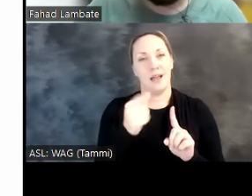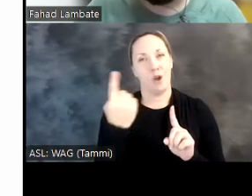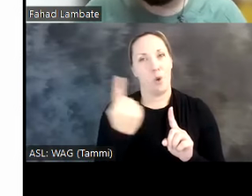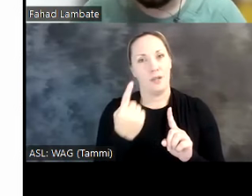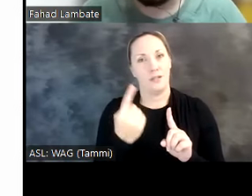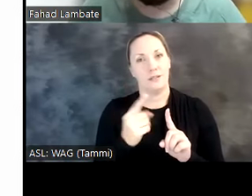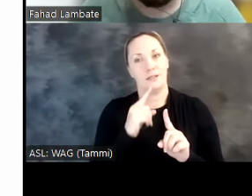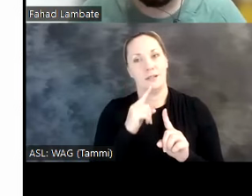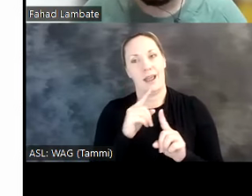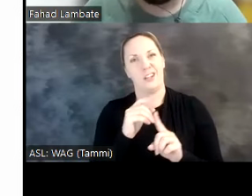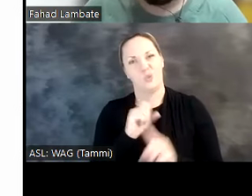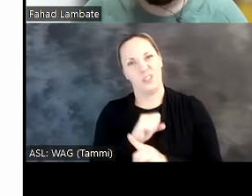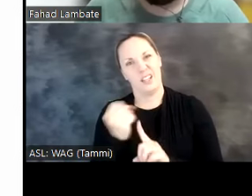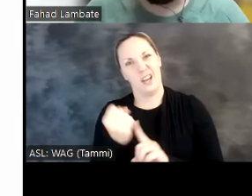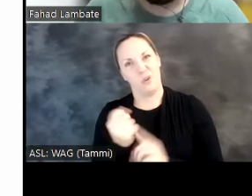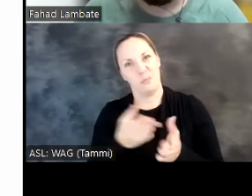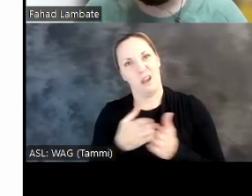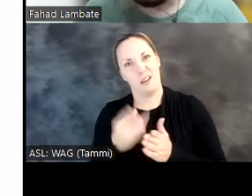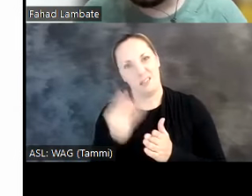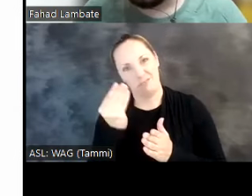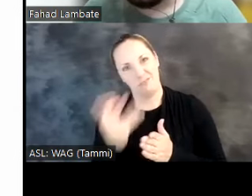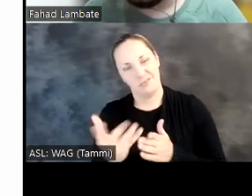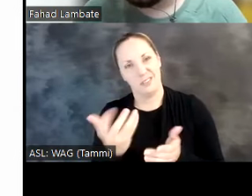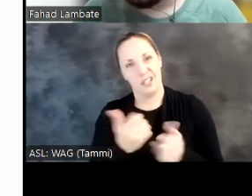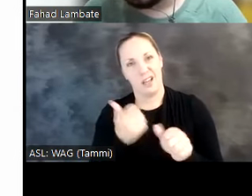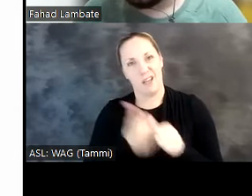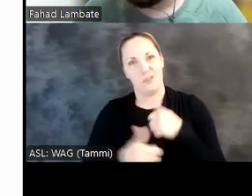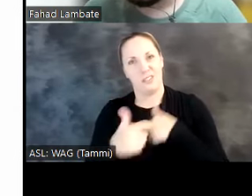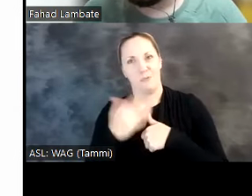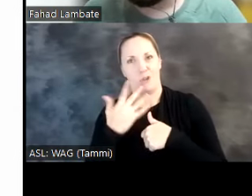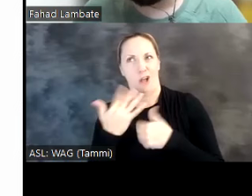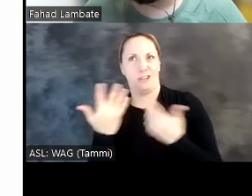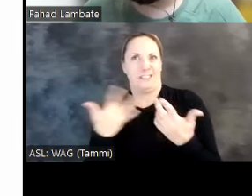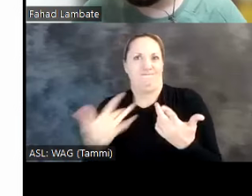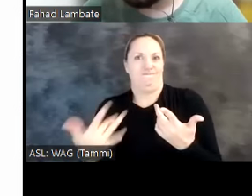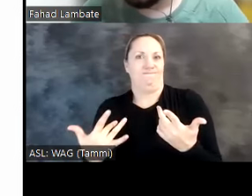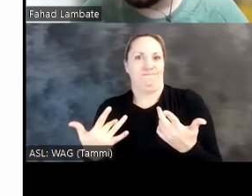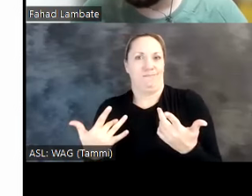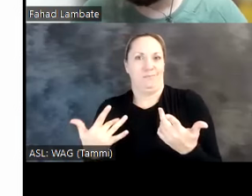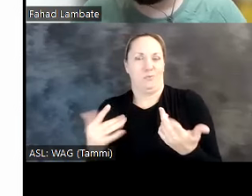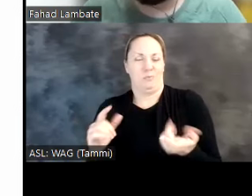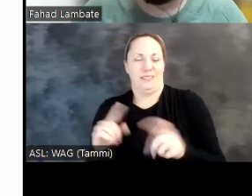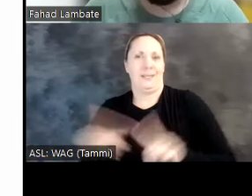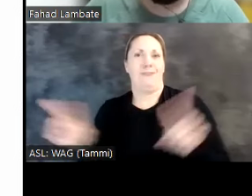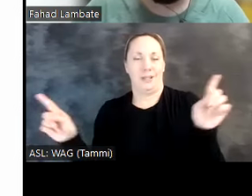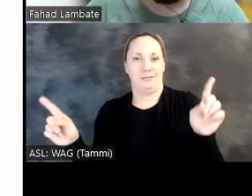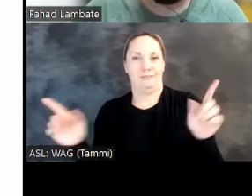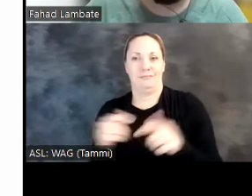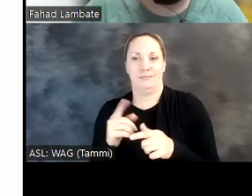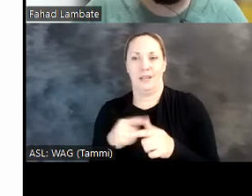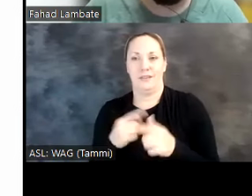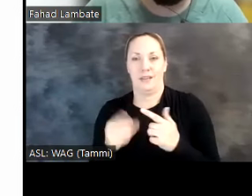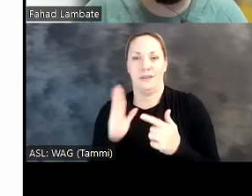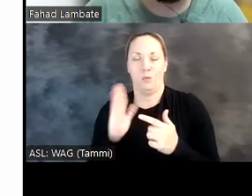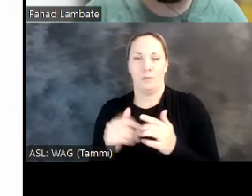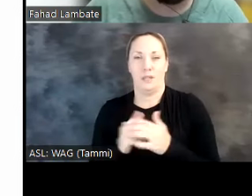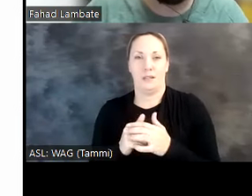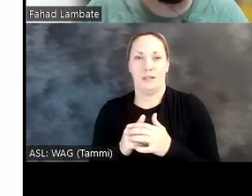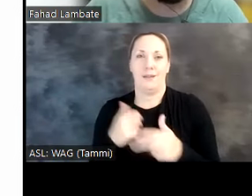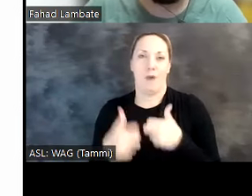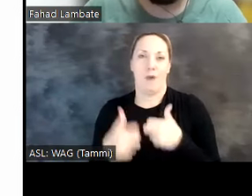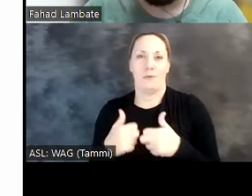scenario, to be honest, because every time the color is something which will be messed up, and then there will be problems